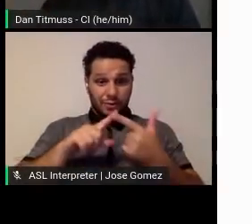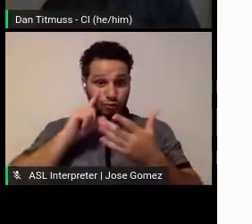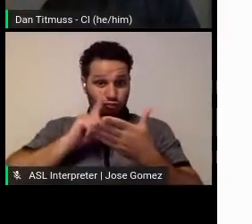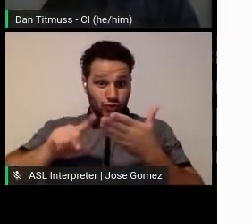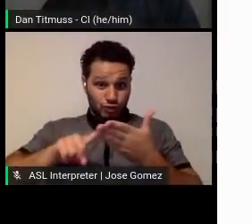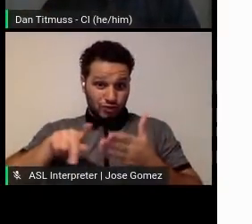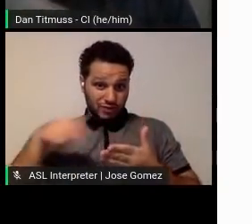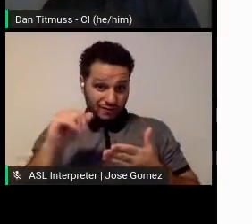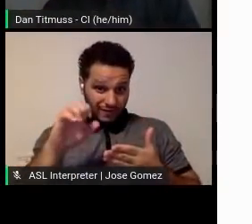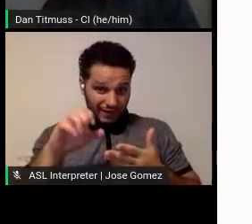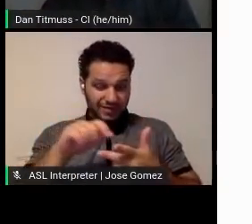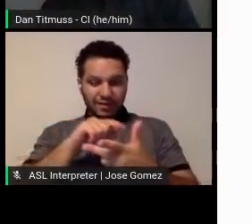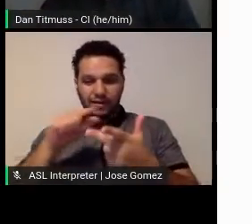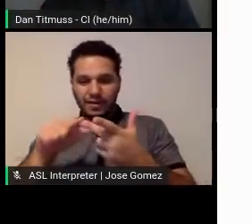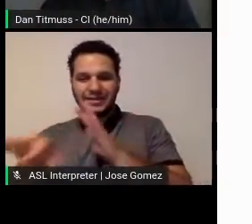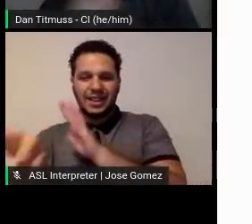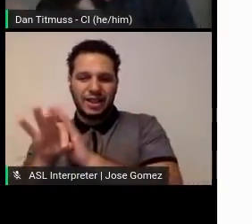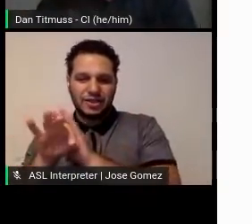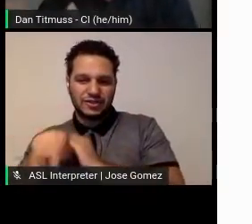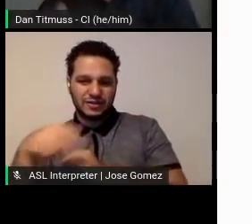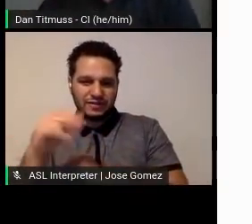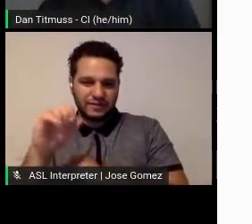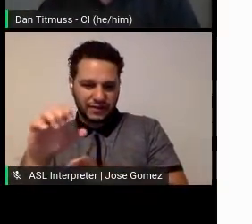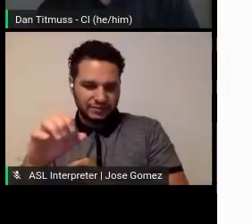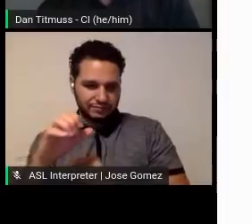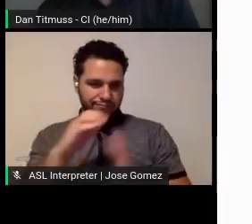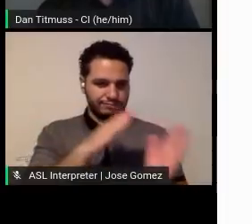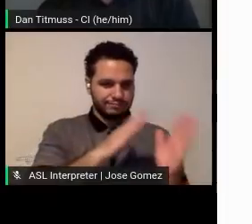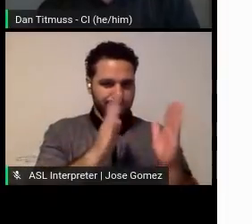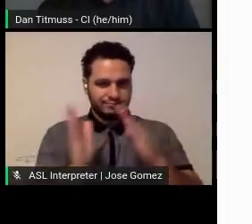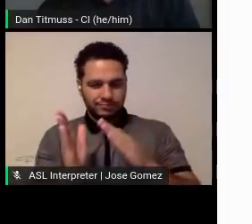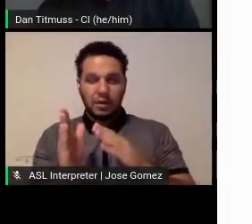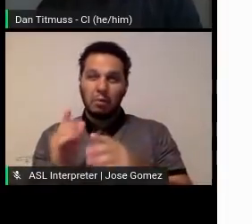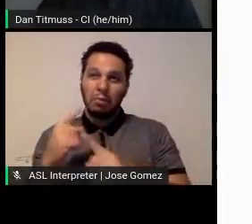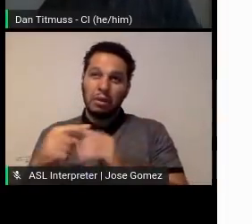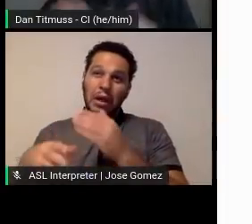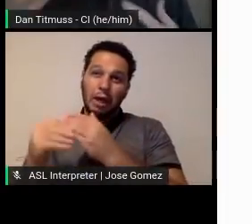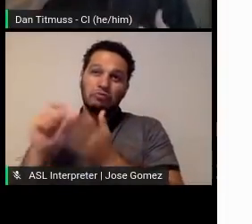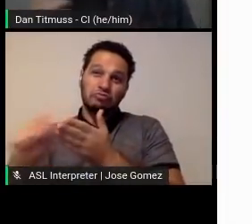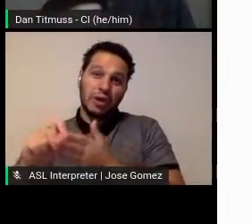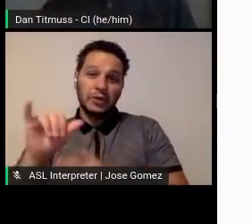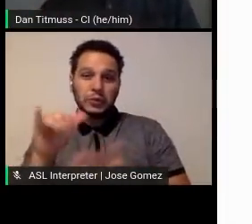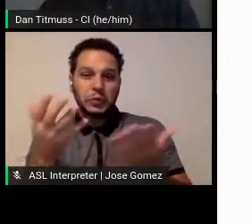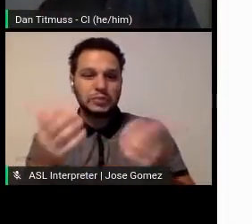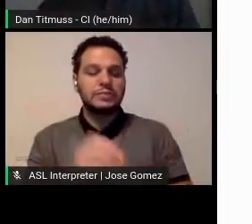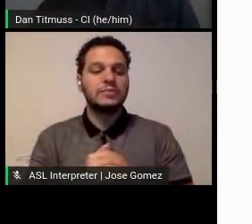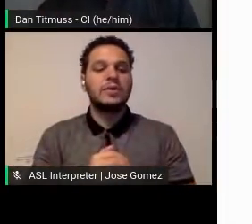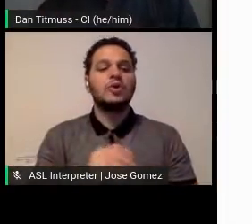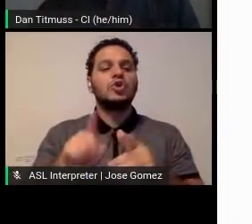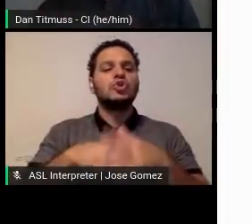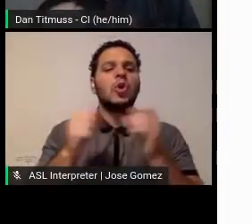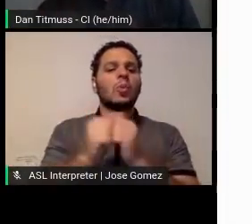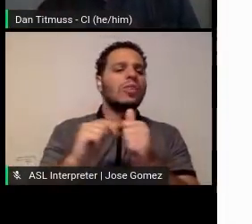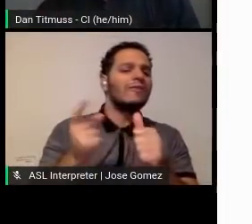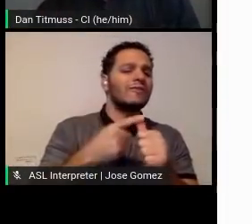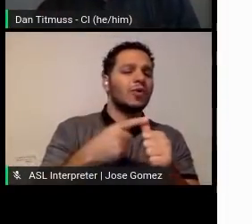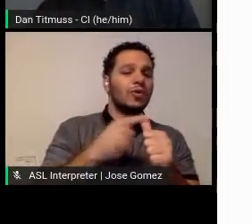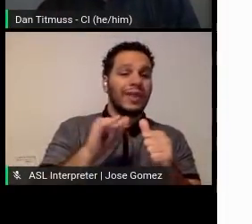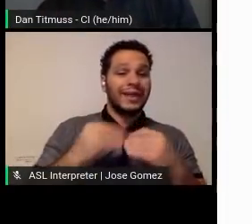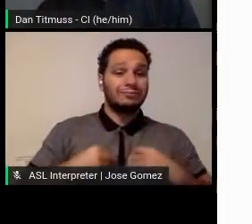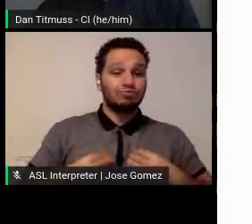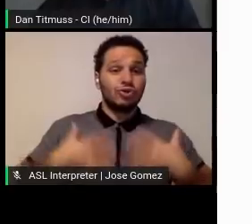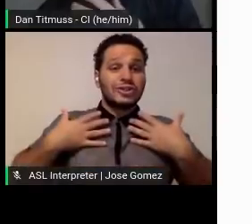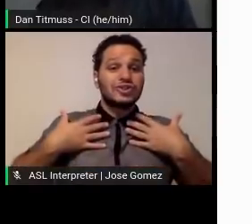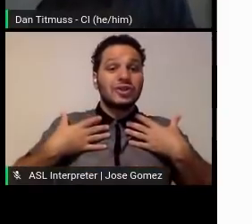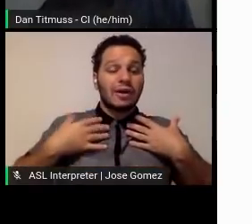then selection phase, slash writing, I guess, as well. Let's start with that first bit, the inspiration